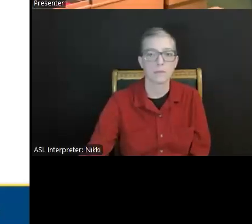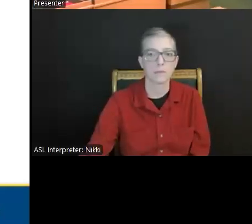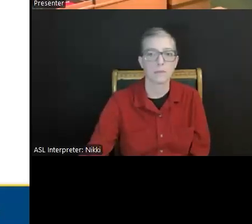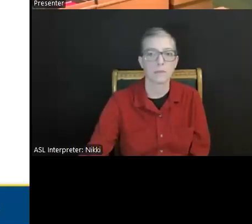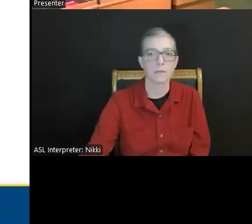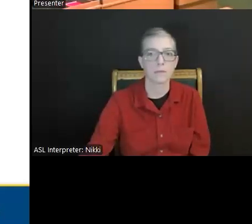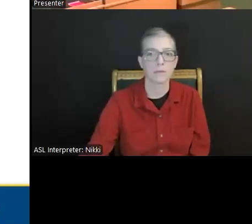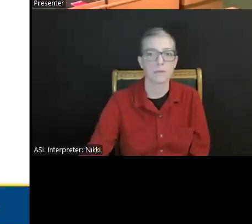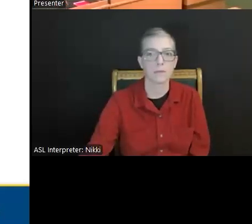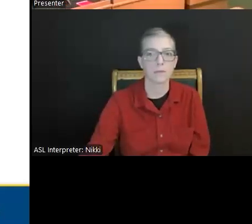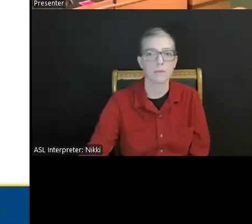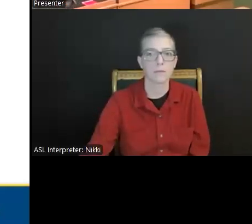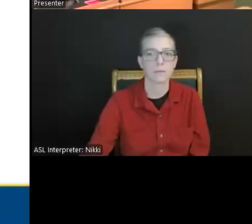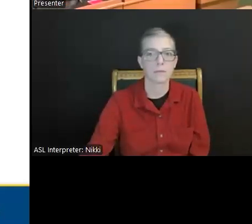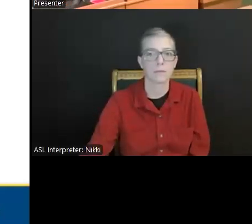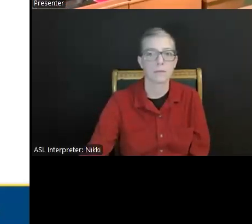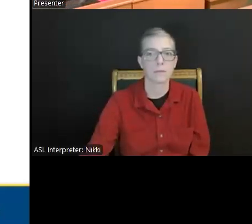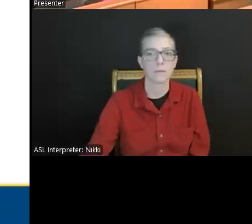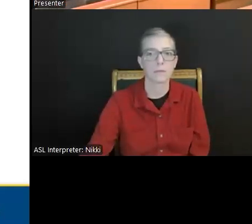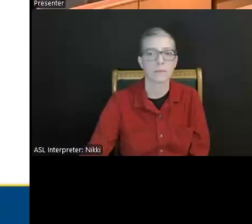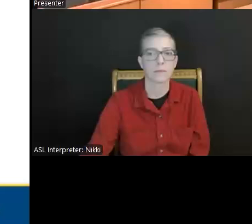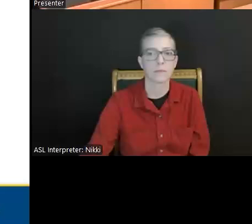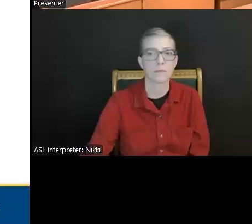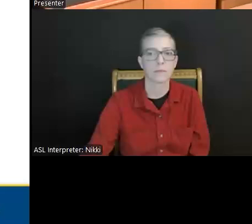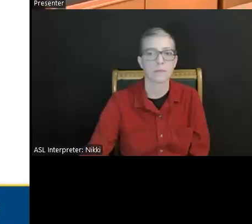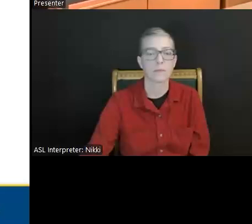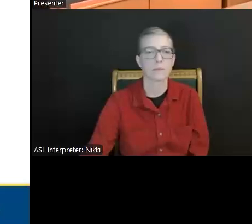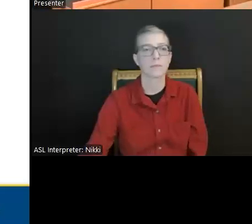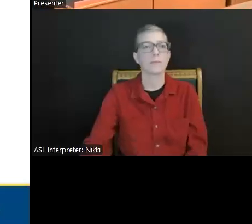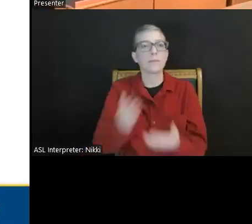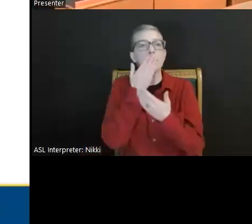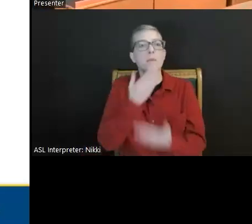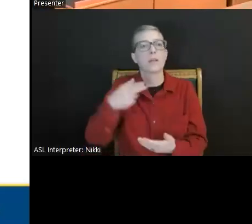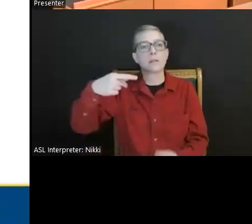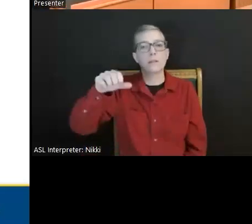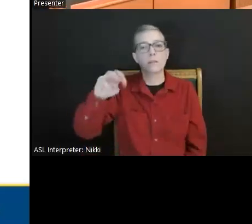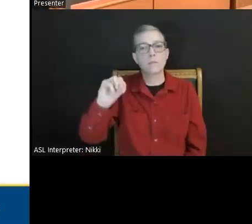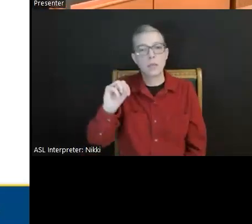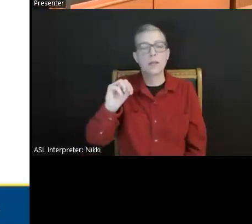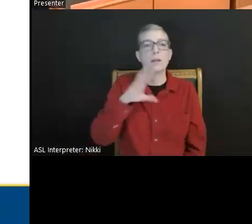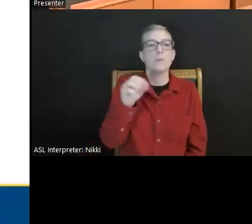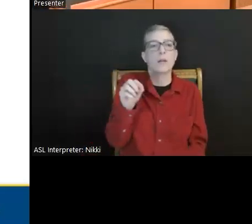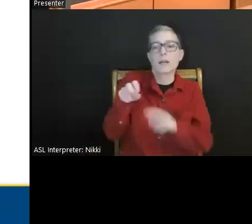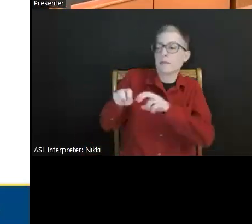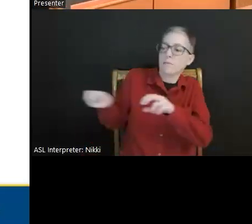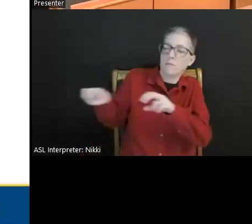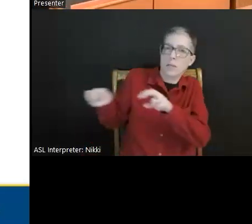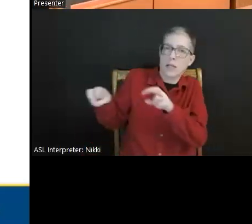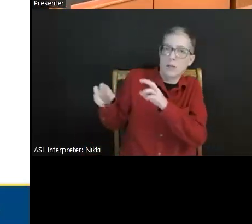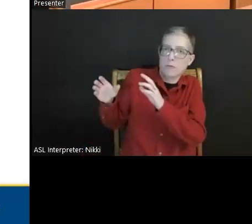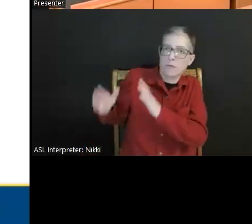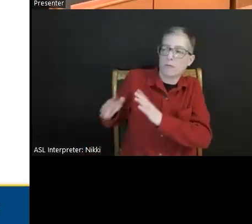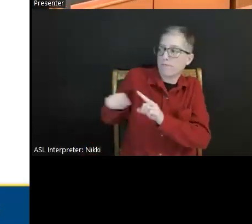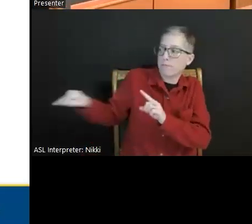Thanks, Pam, for closing and all of our panel members here for a very important presentation about